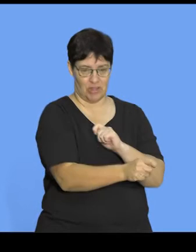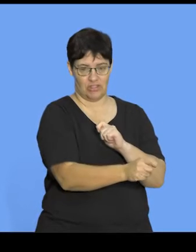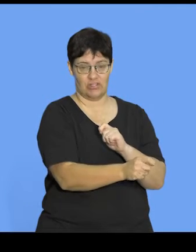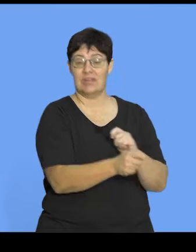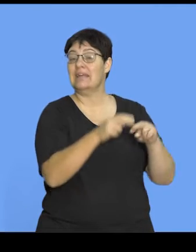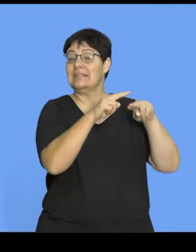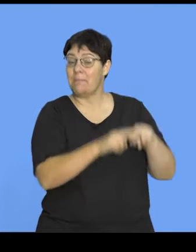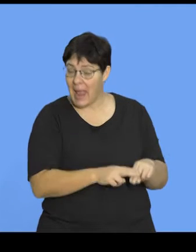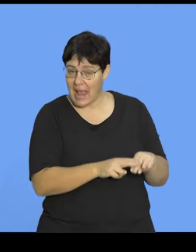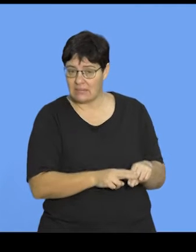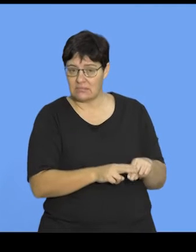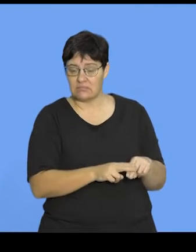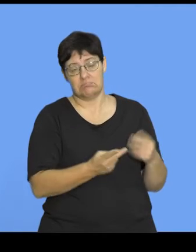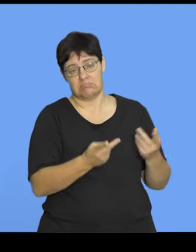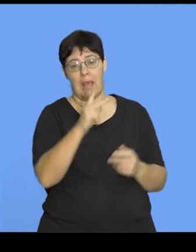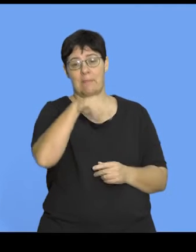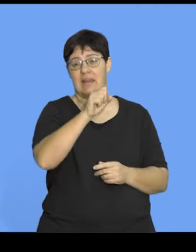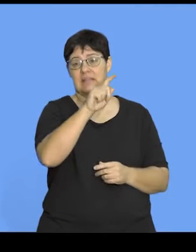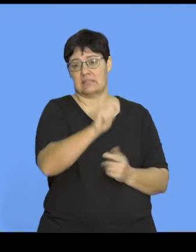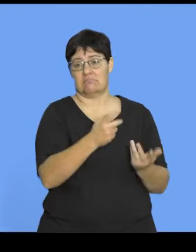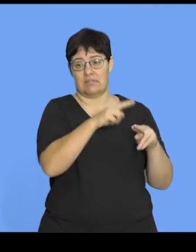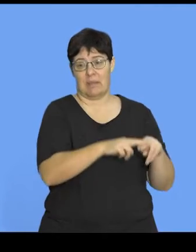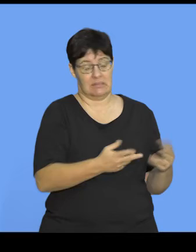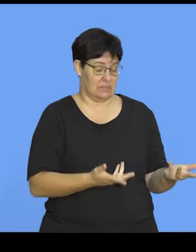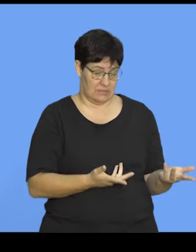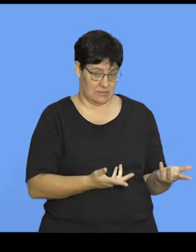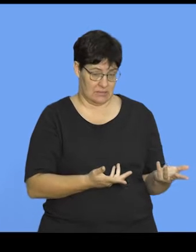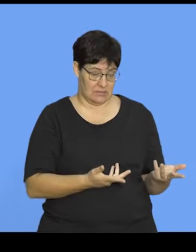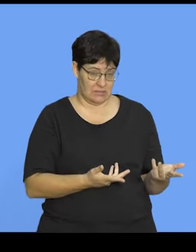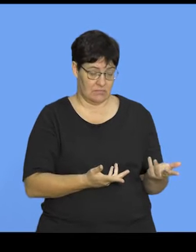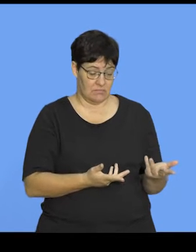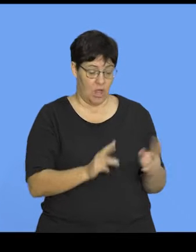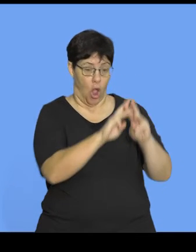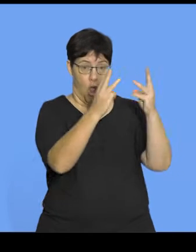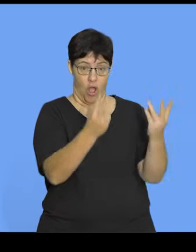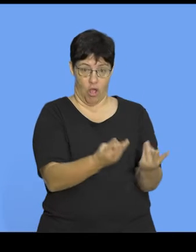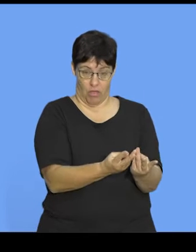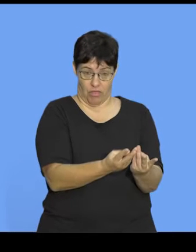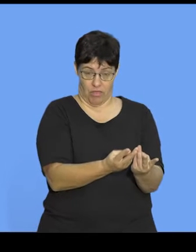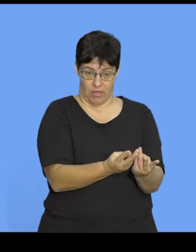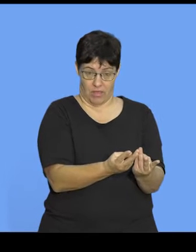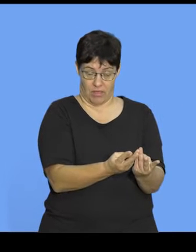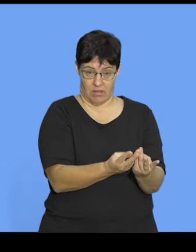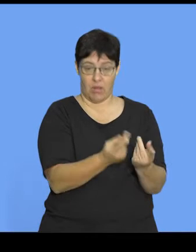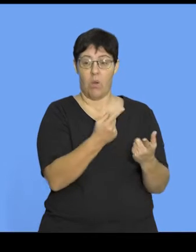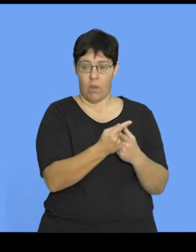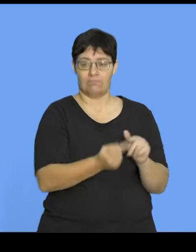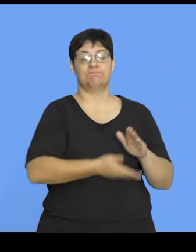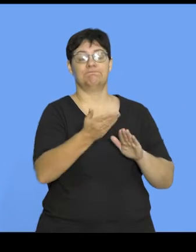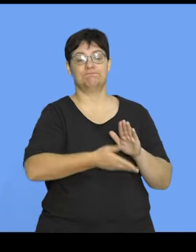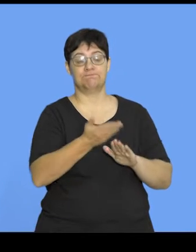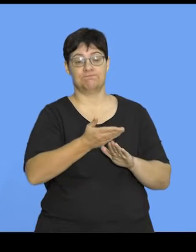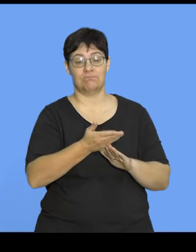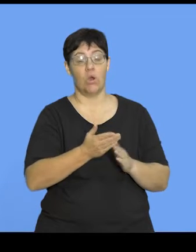depending on the planet, which is what I've got here. And remember, on Earth, acceleration due to